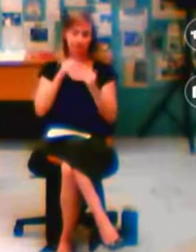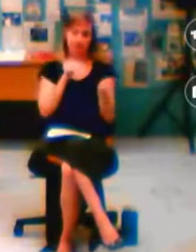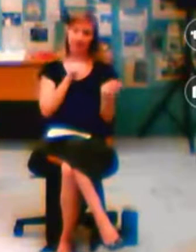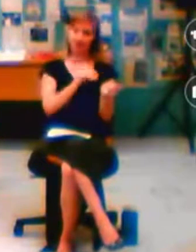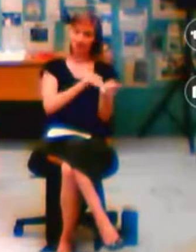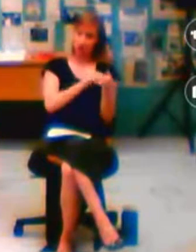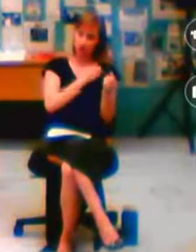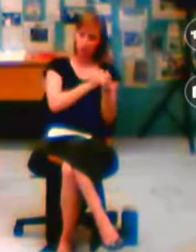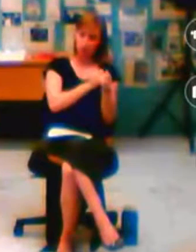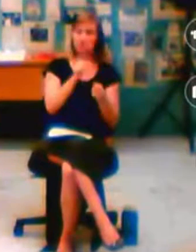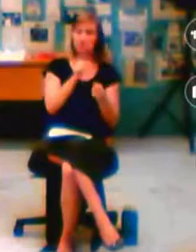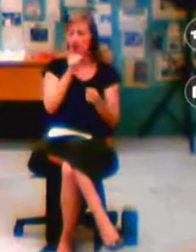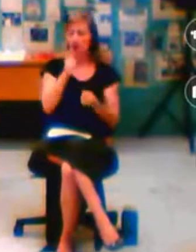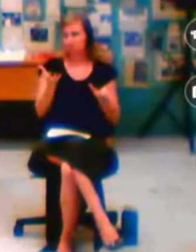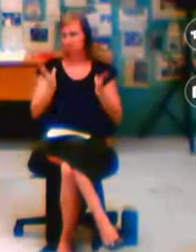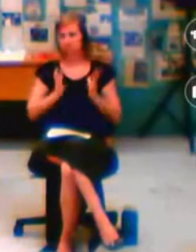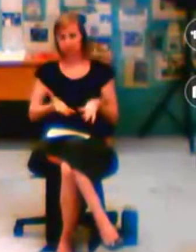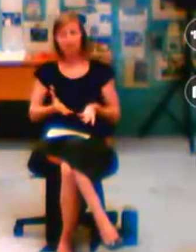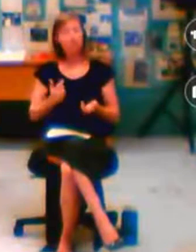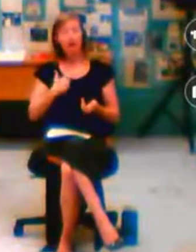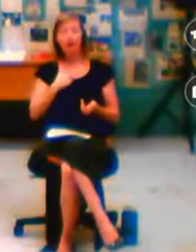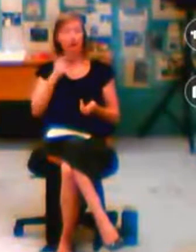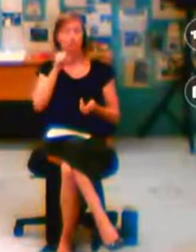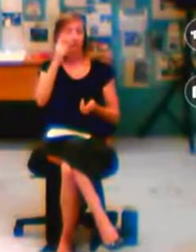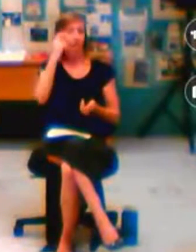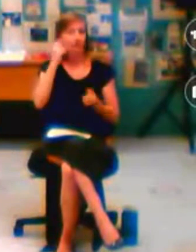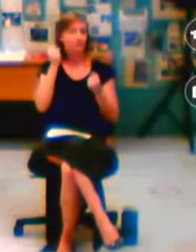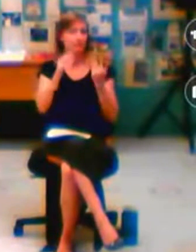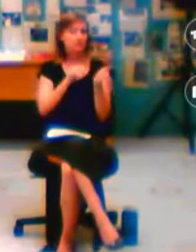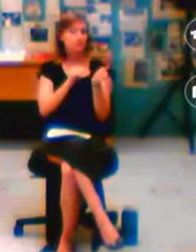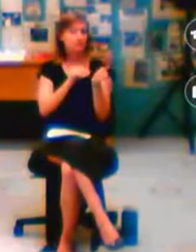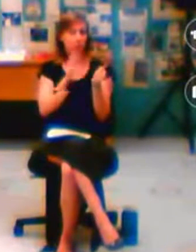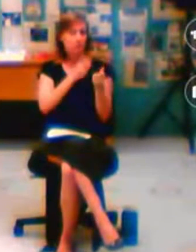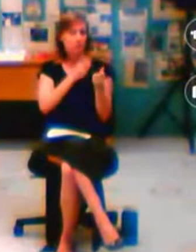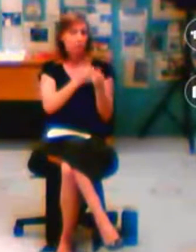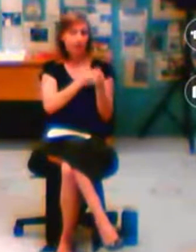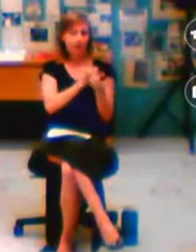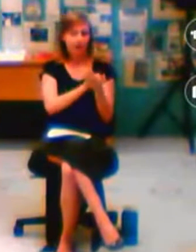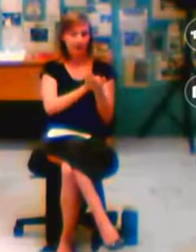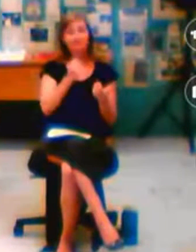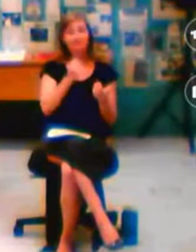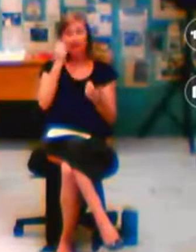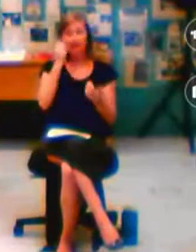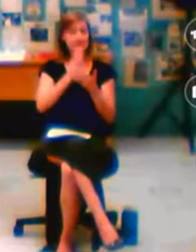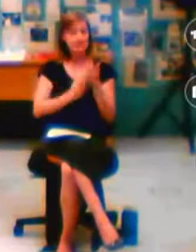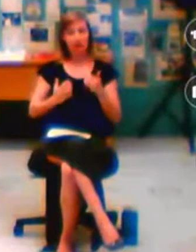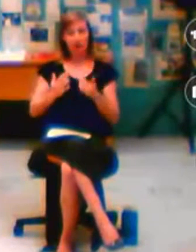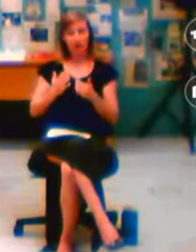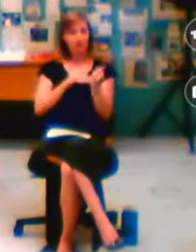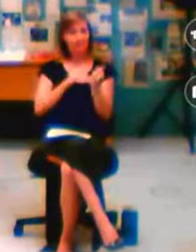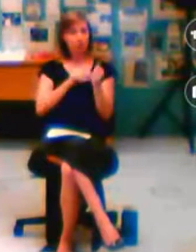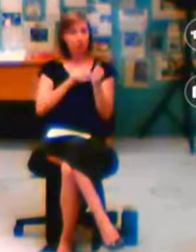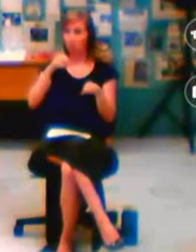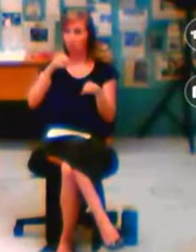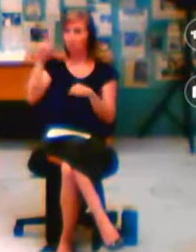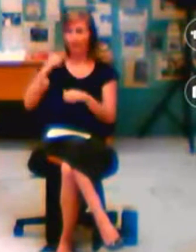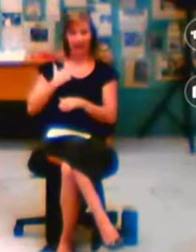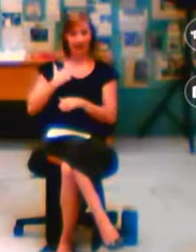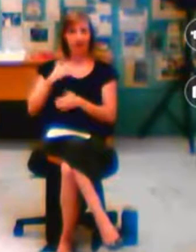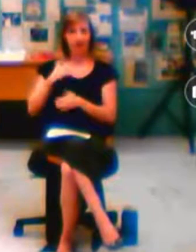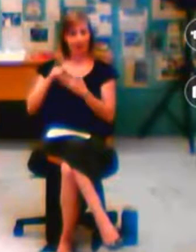can do what pretty much whatever they want and whatever they can talk the federal government into. In terms of whether physicians support it or not,